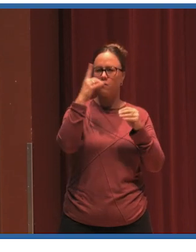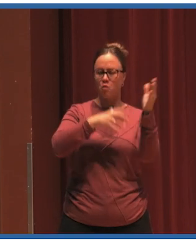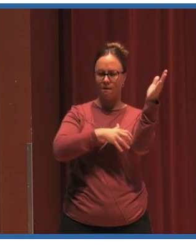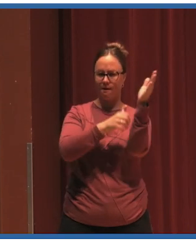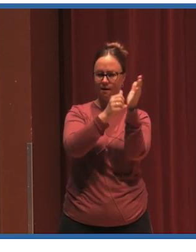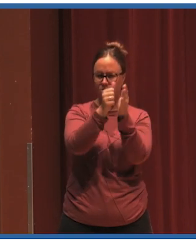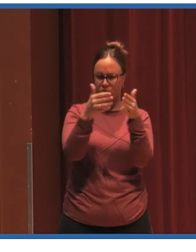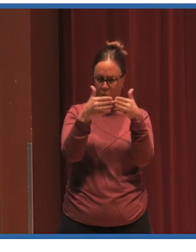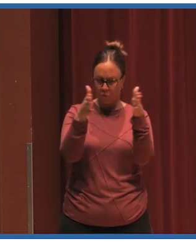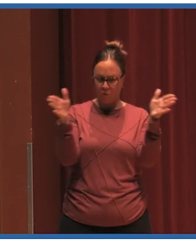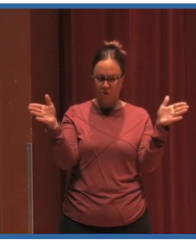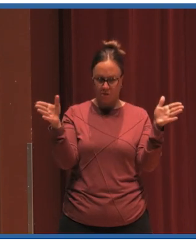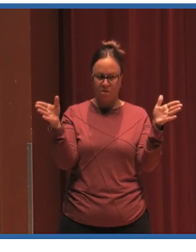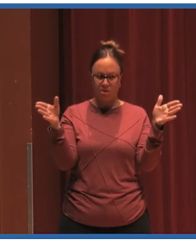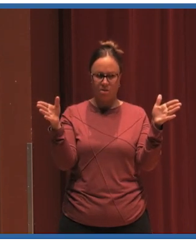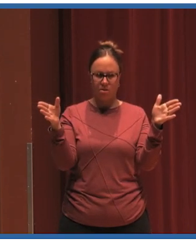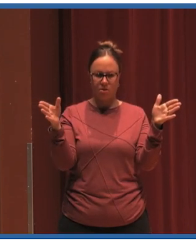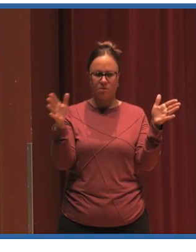overall, just about